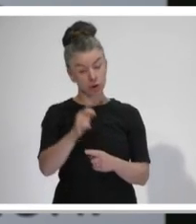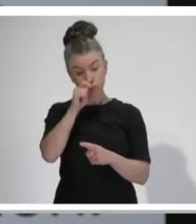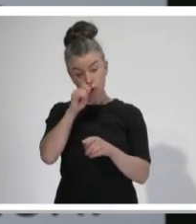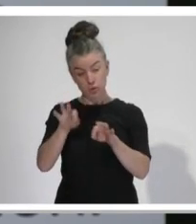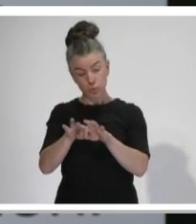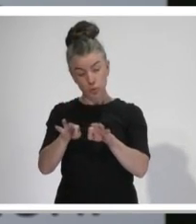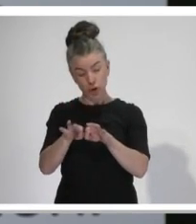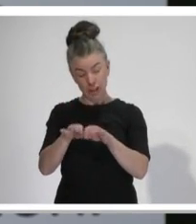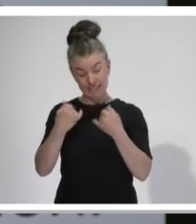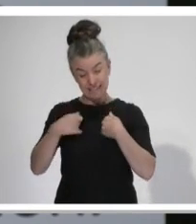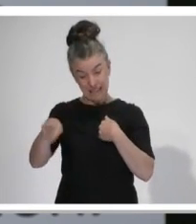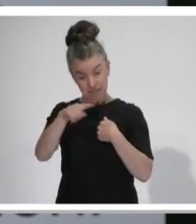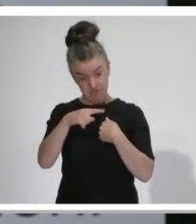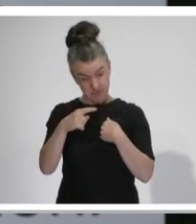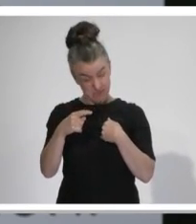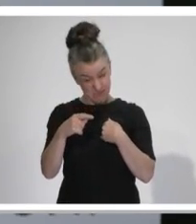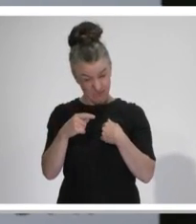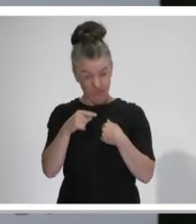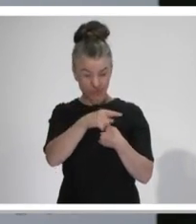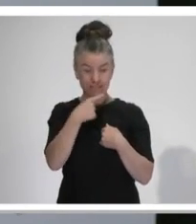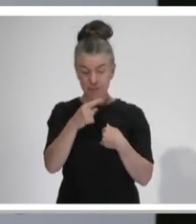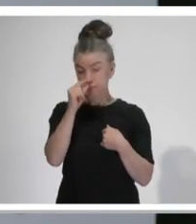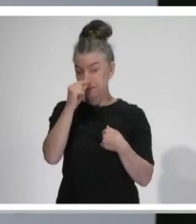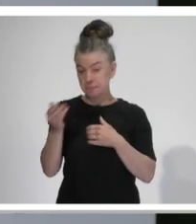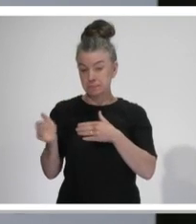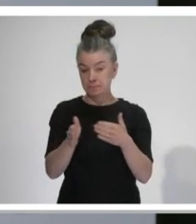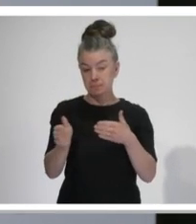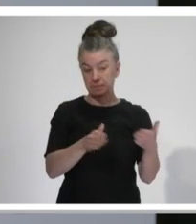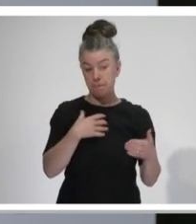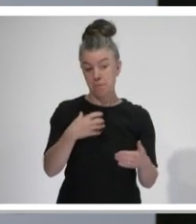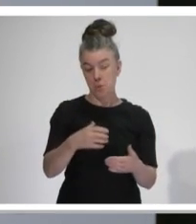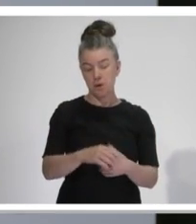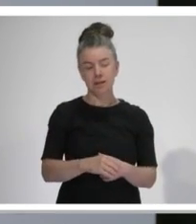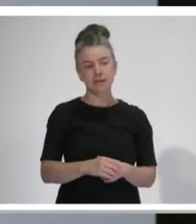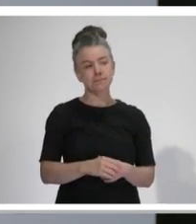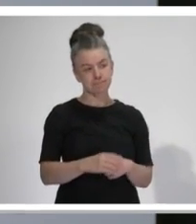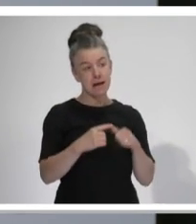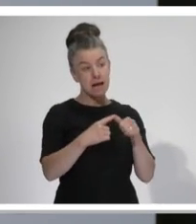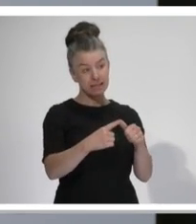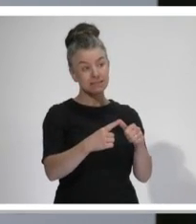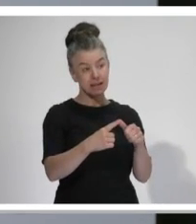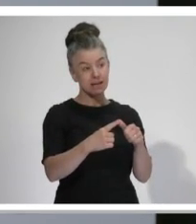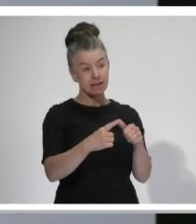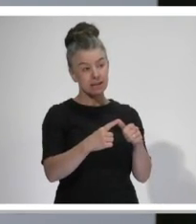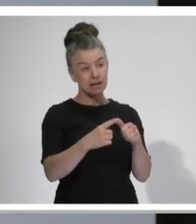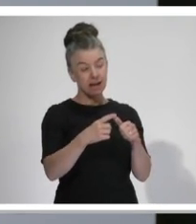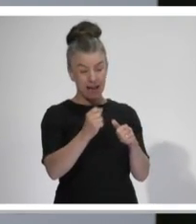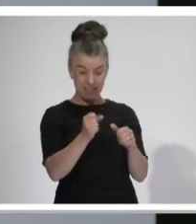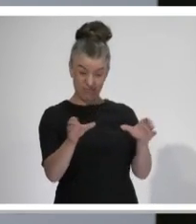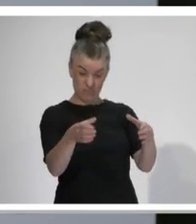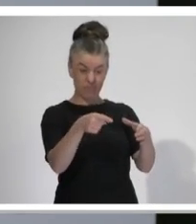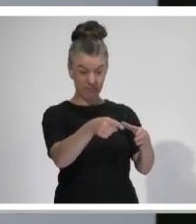case? As I said, we have got a number who are confirmed or probable cases. This is a